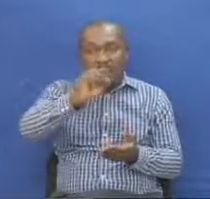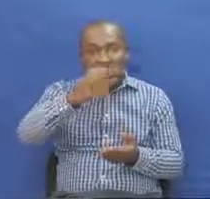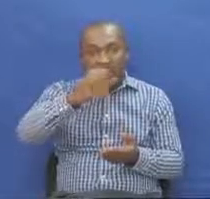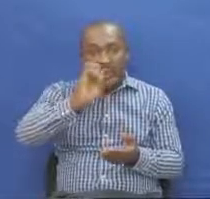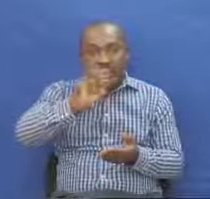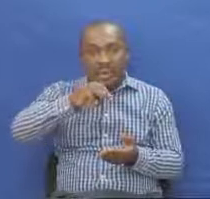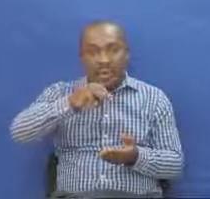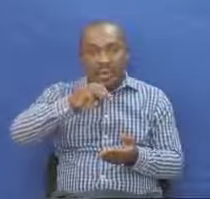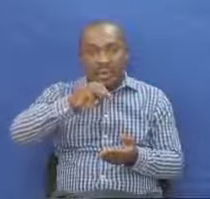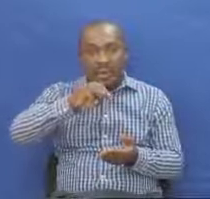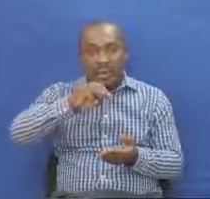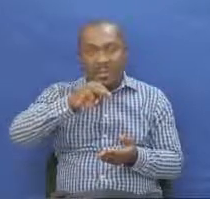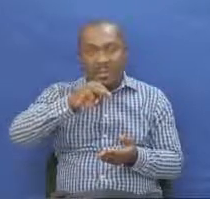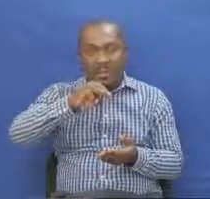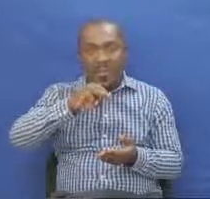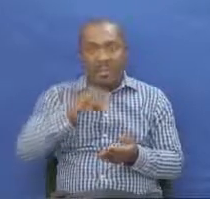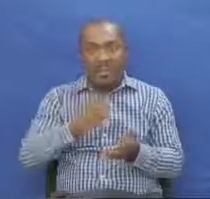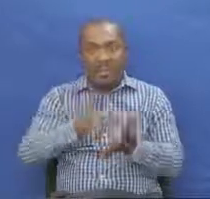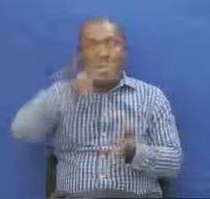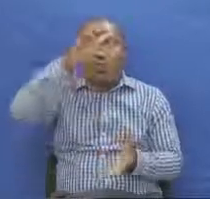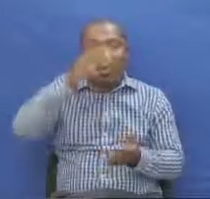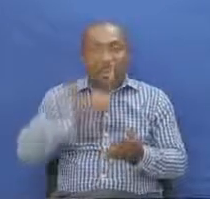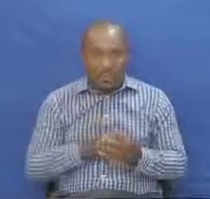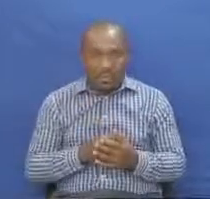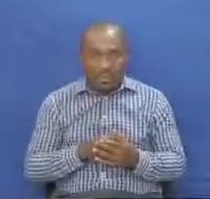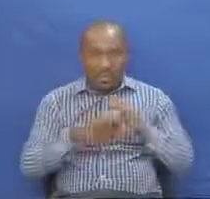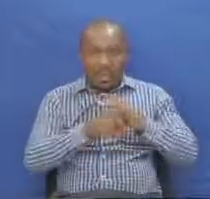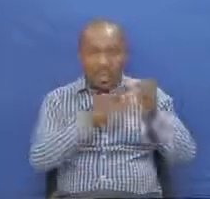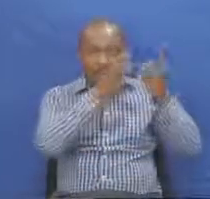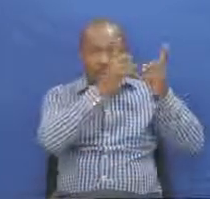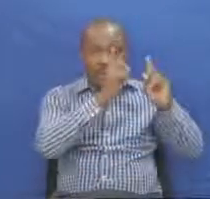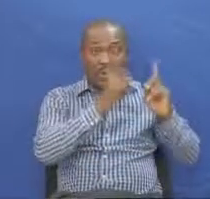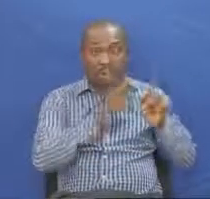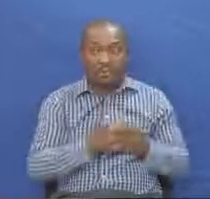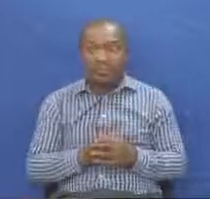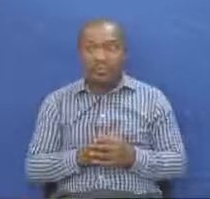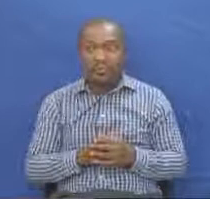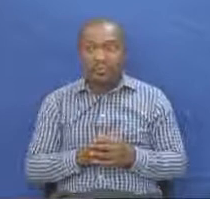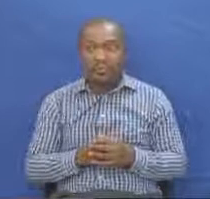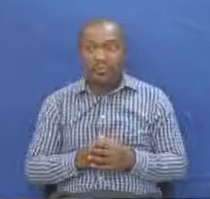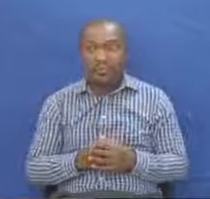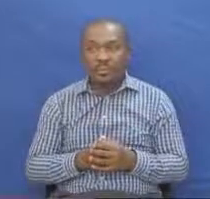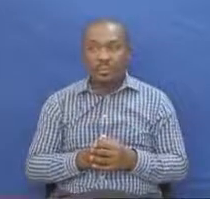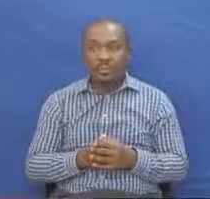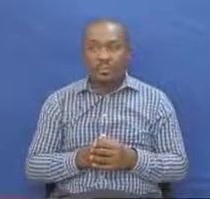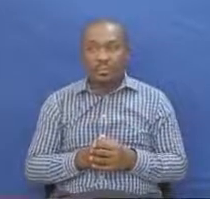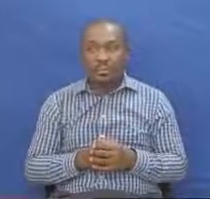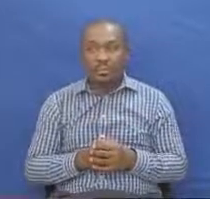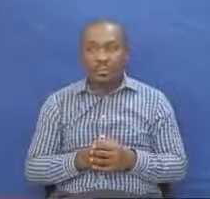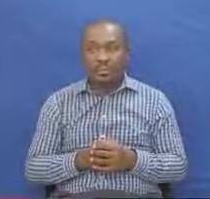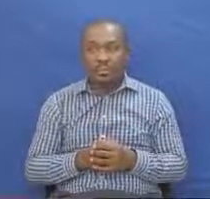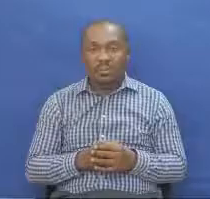the third one. The third type of growth is called the intermittent